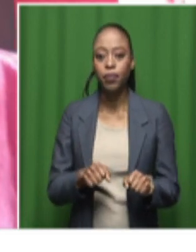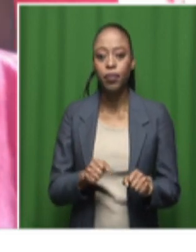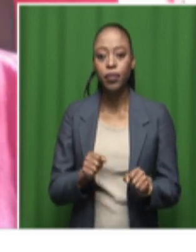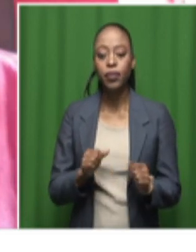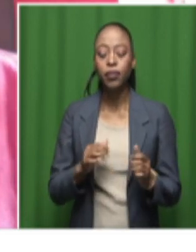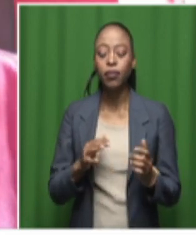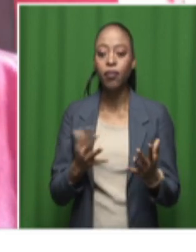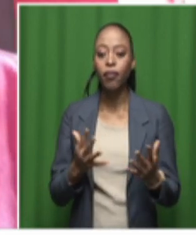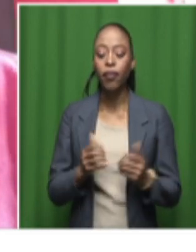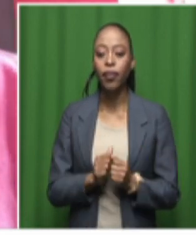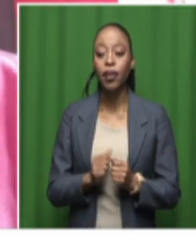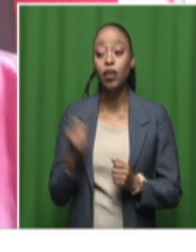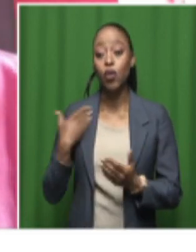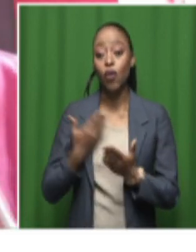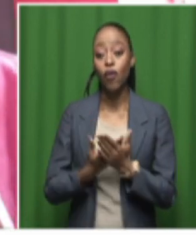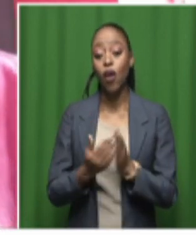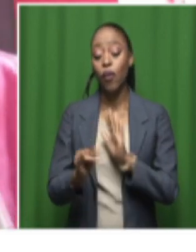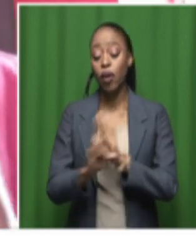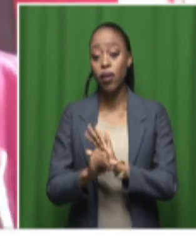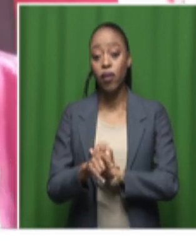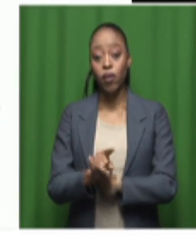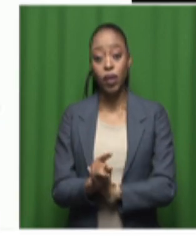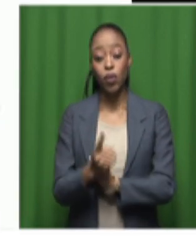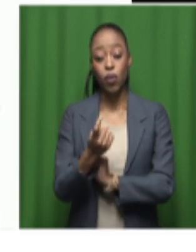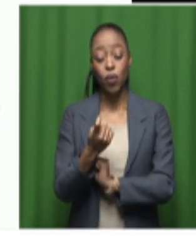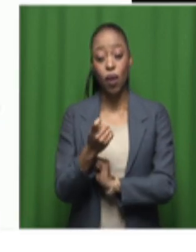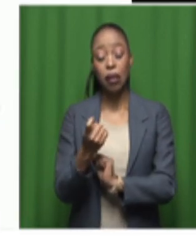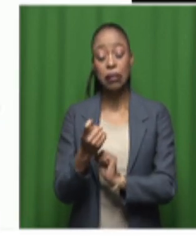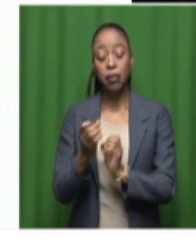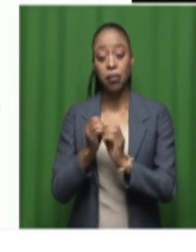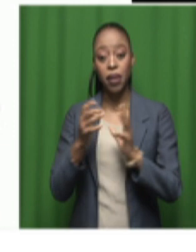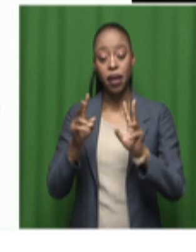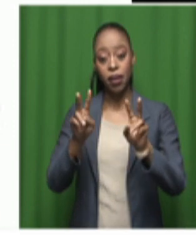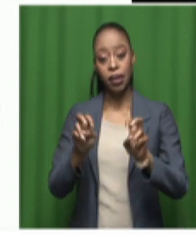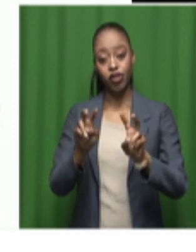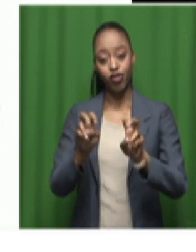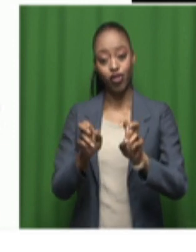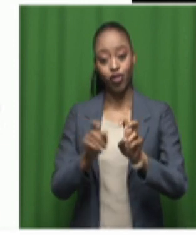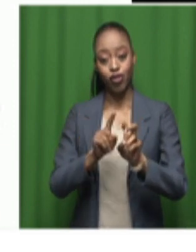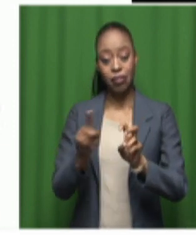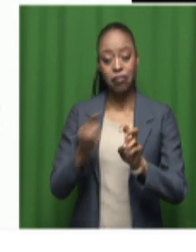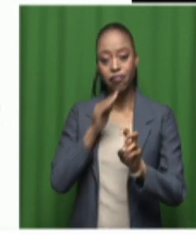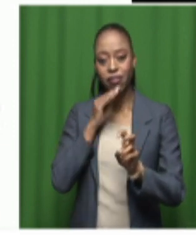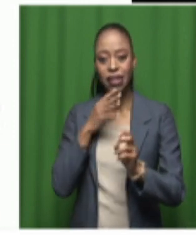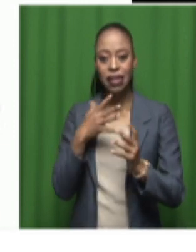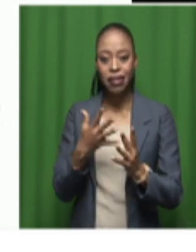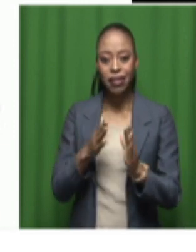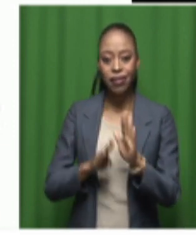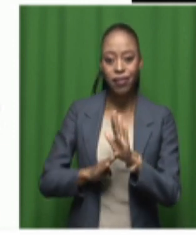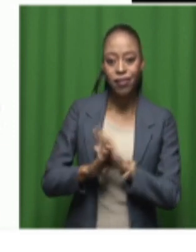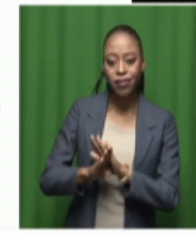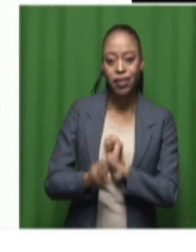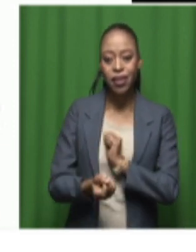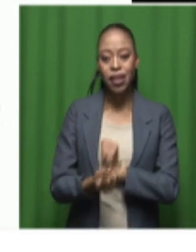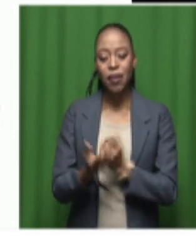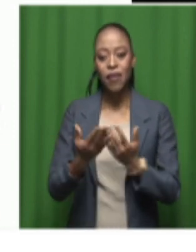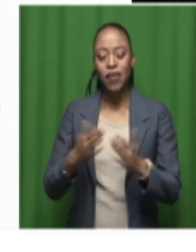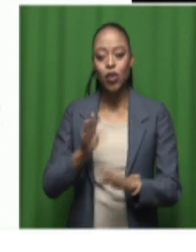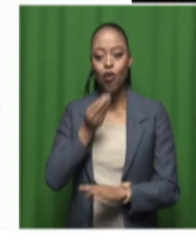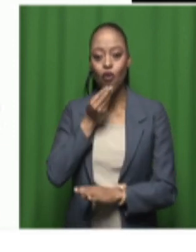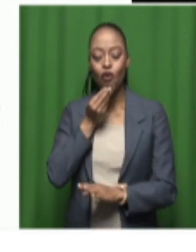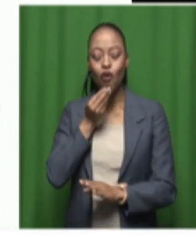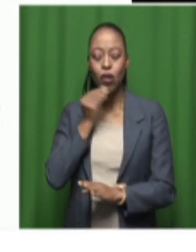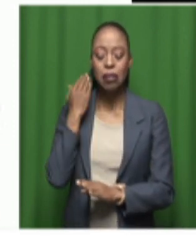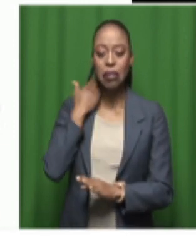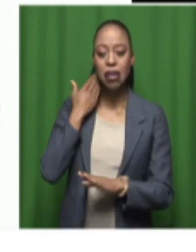what we have seen, for instance, one of the major factors that drove this massive spike in food prices